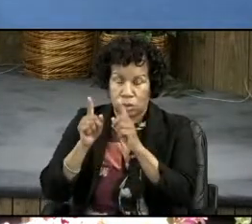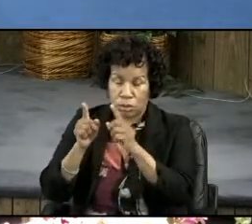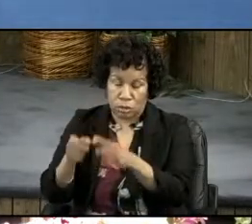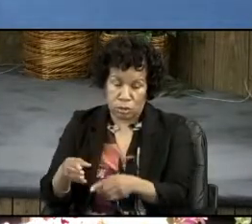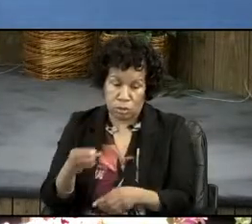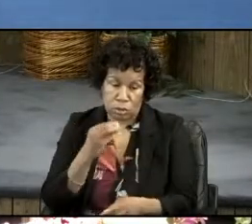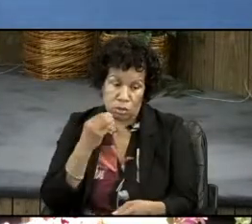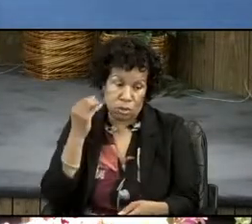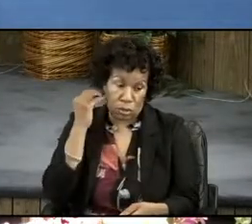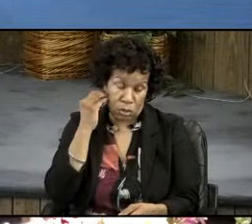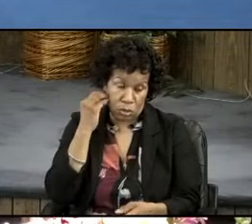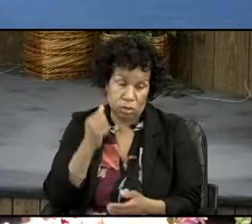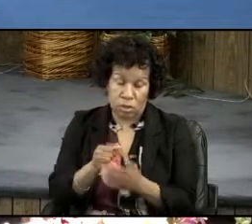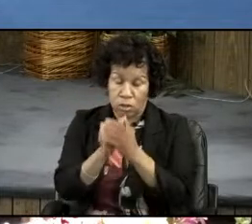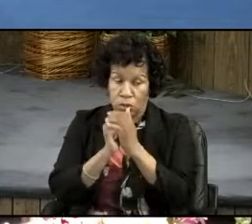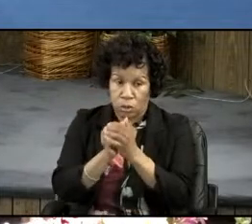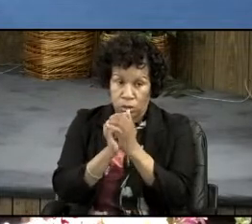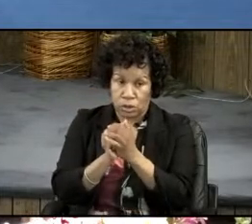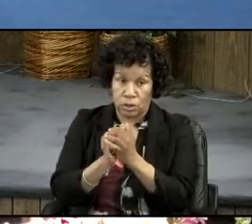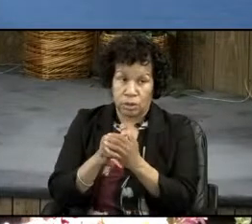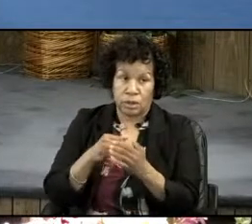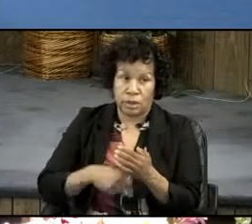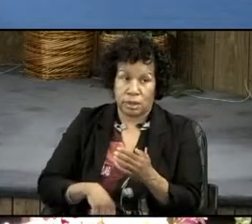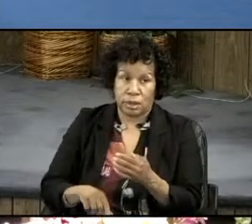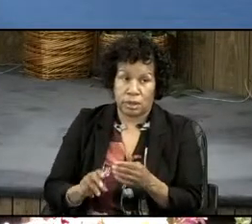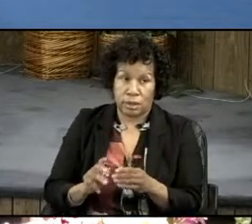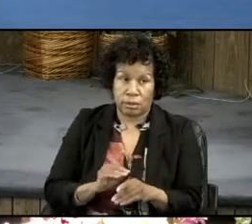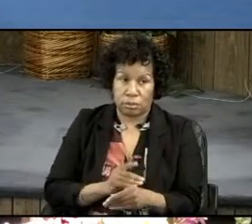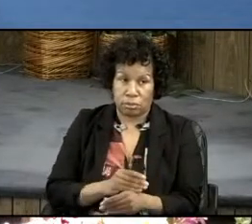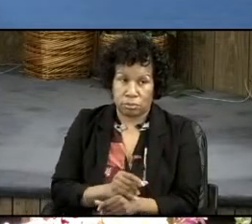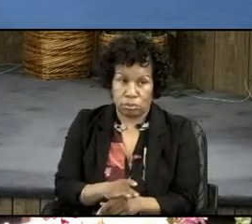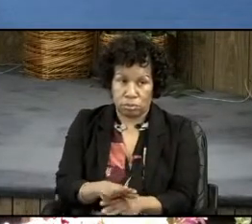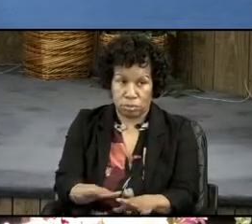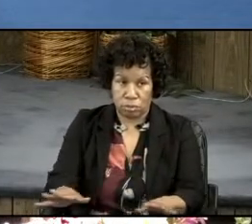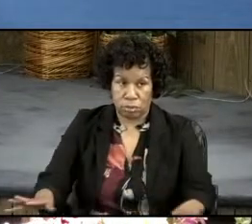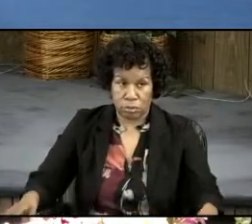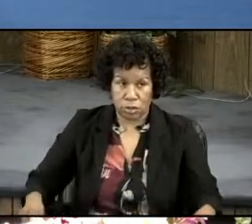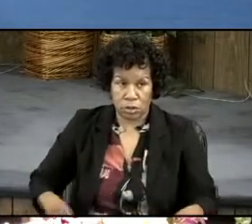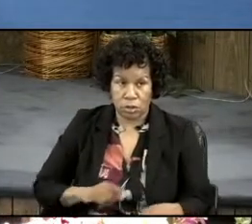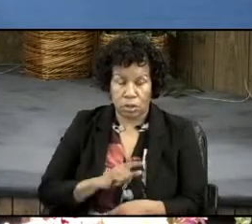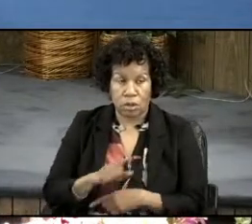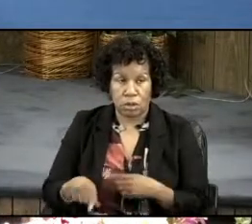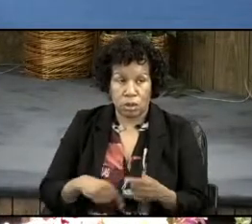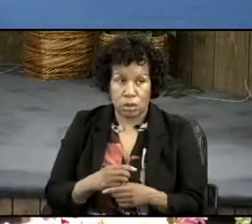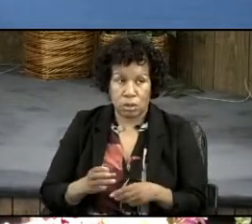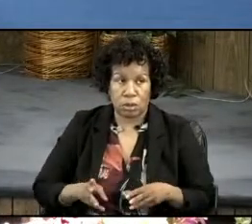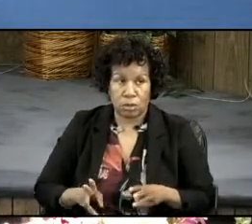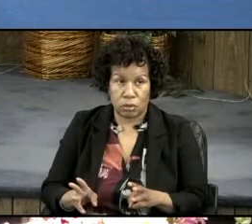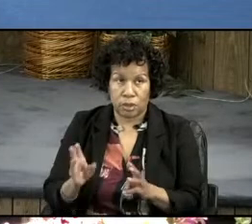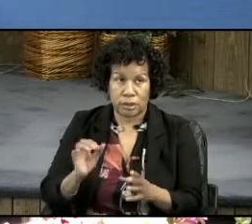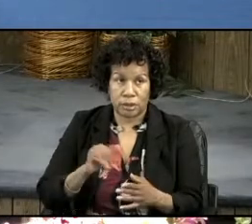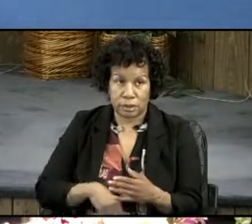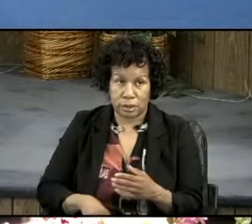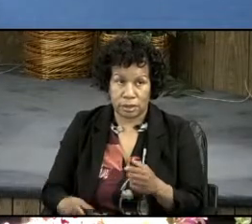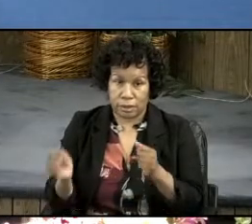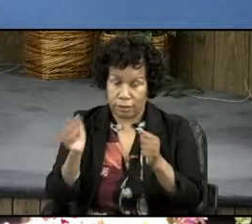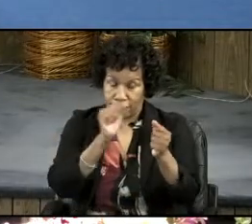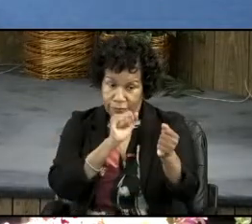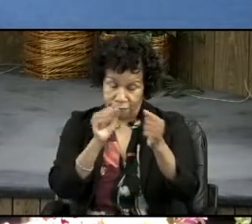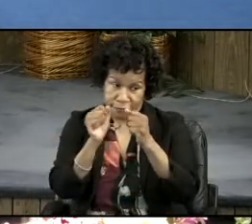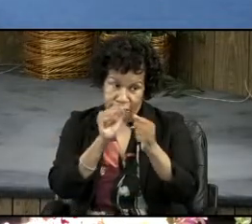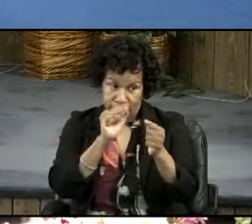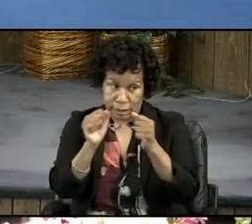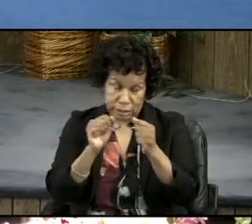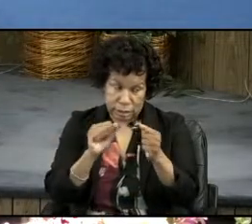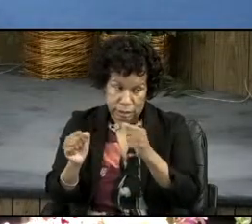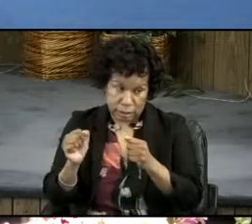field, so he's always in battle. Battle is not unfamiliar to him because he